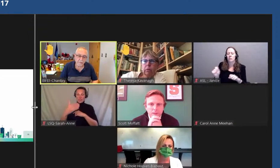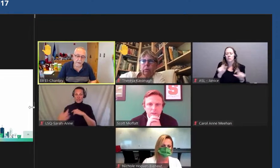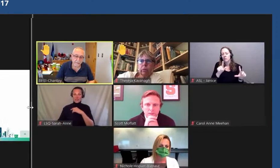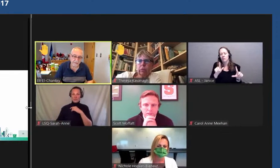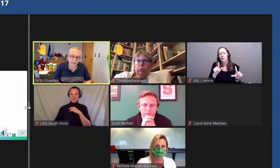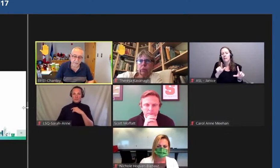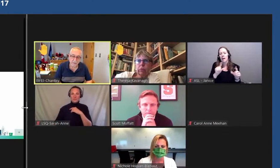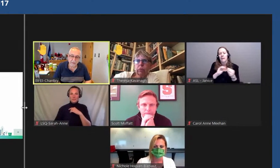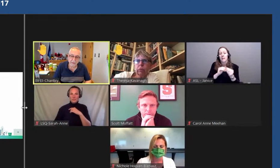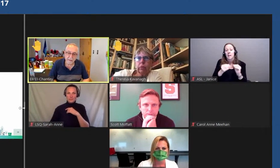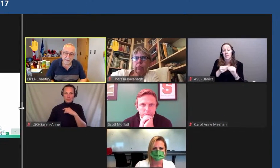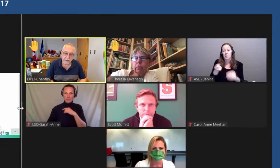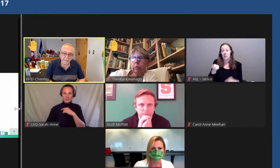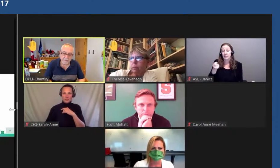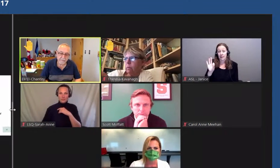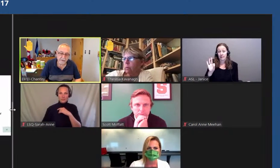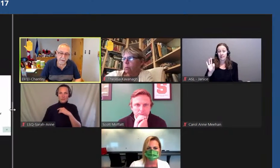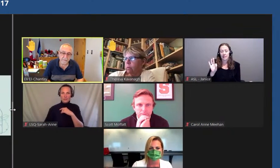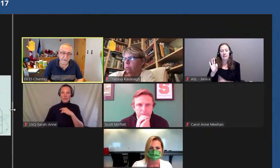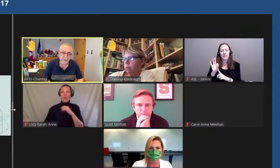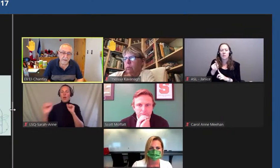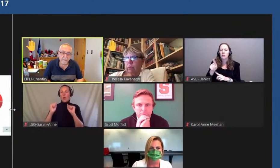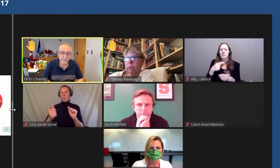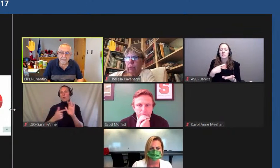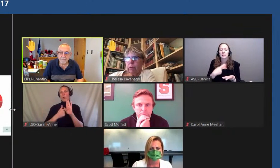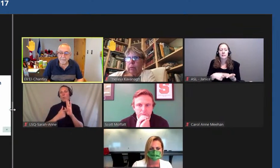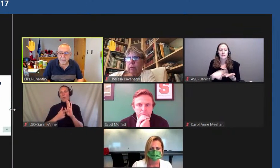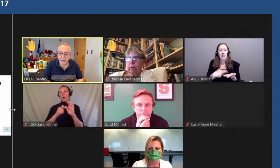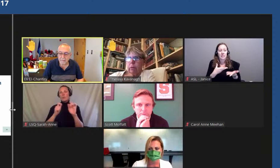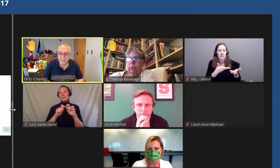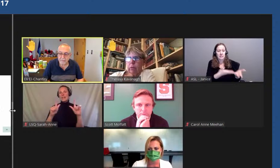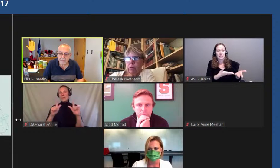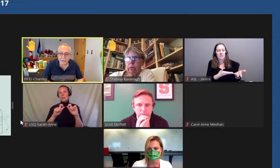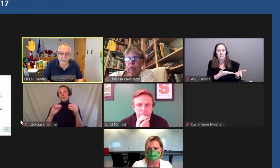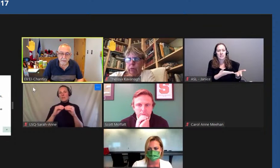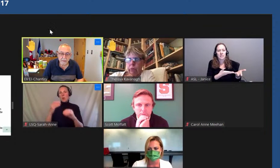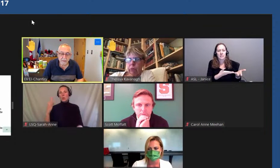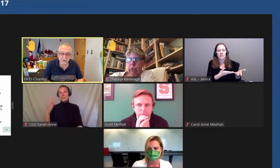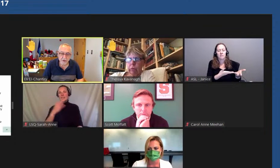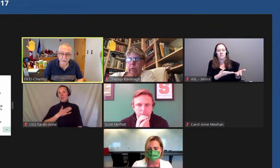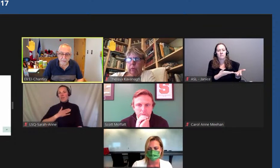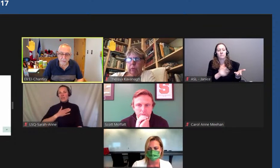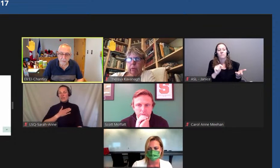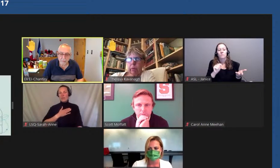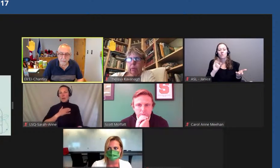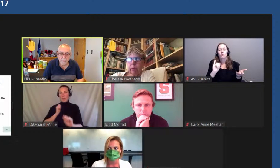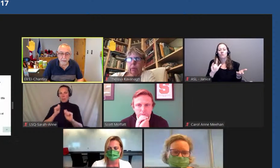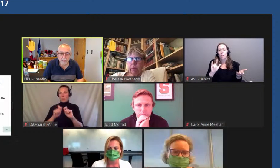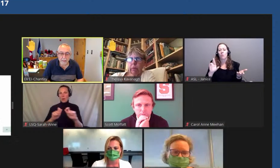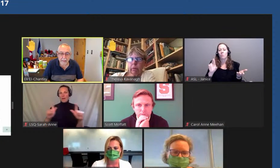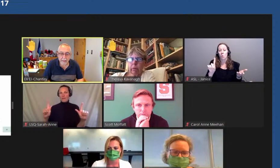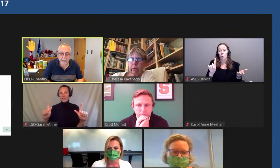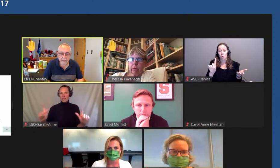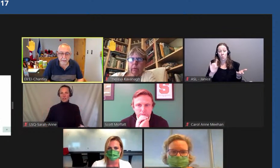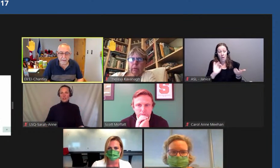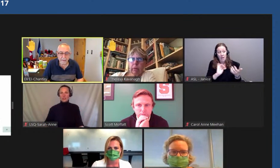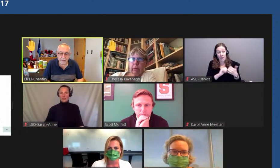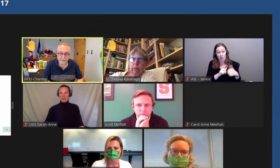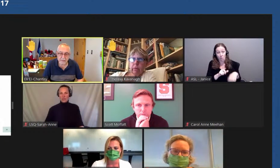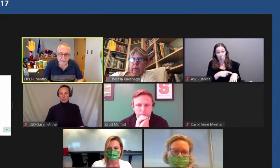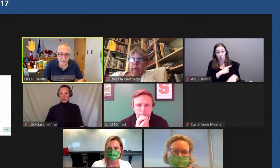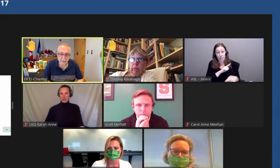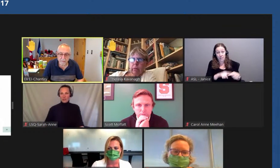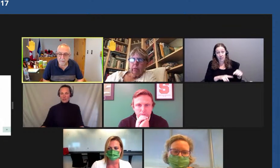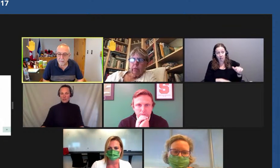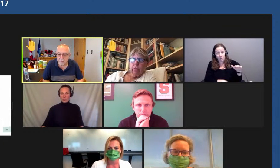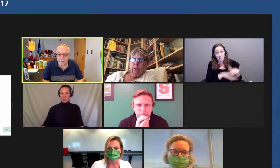talk obviously about the life of Trail Road. And